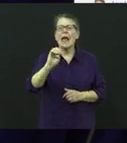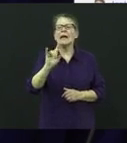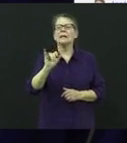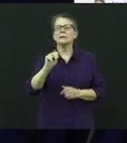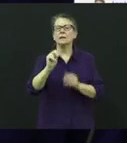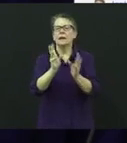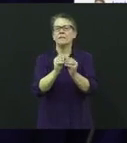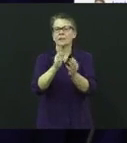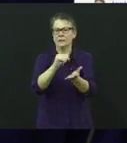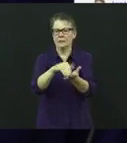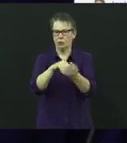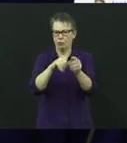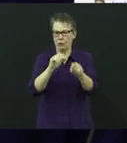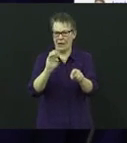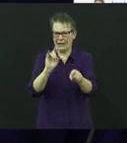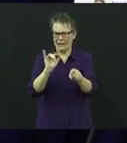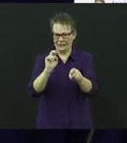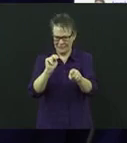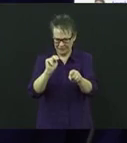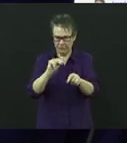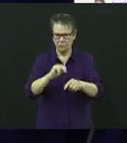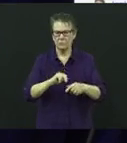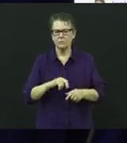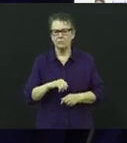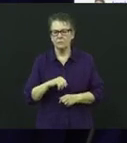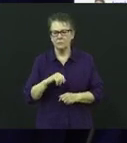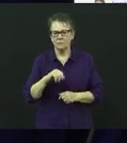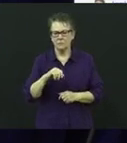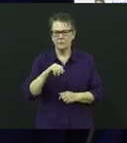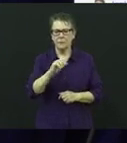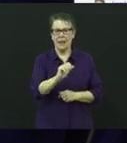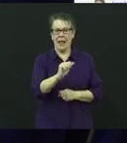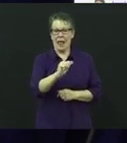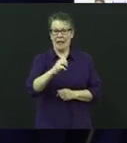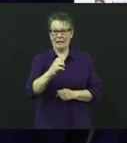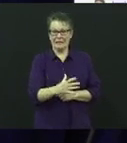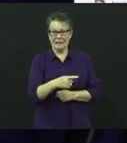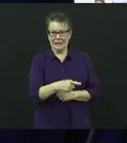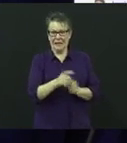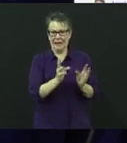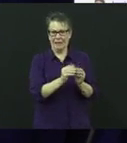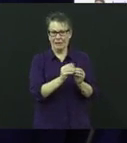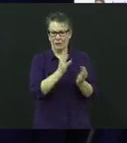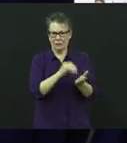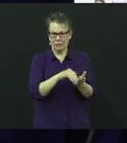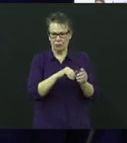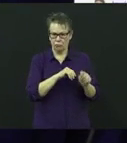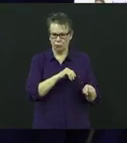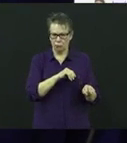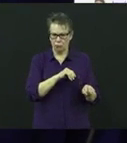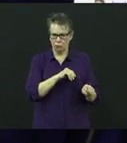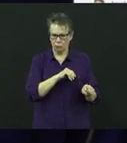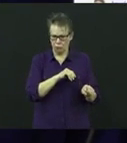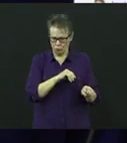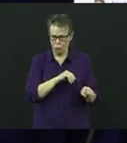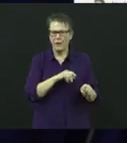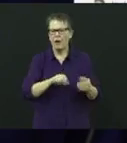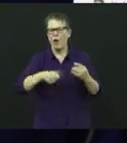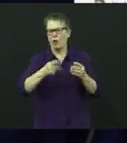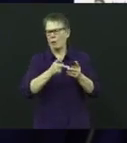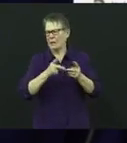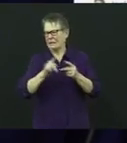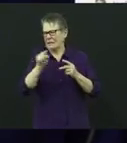location to be determined at a later time once we are able to analyze the best and most effective place to set that